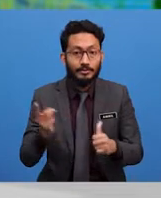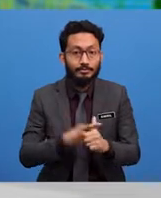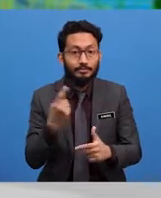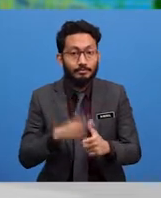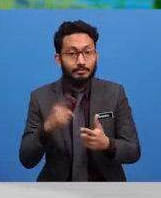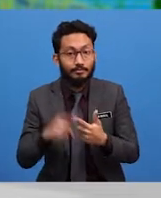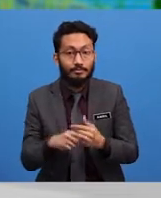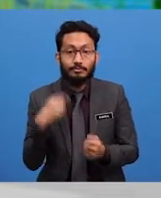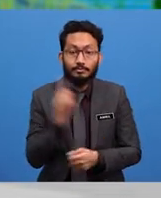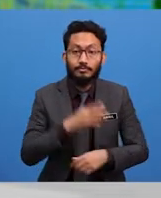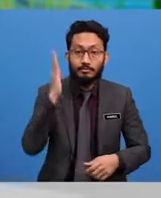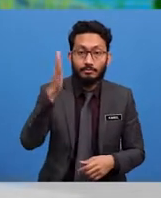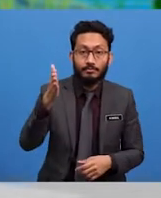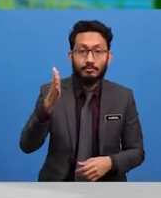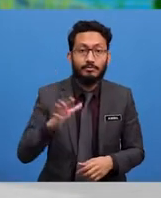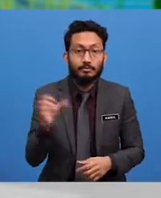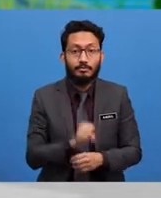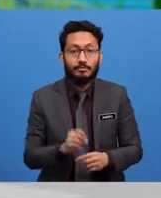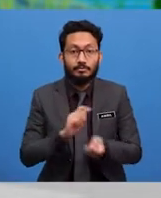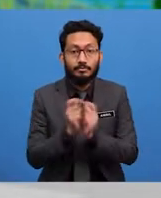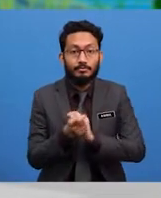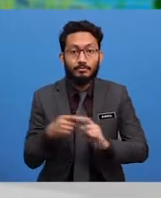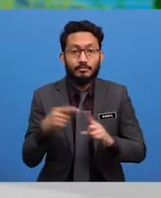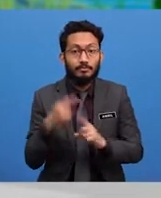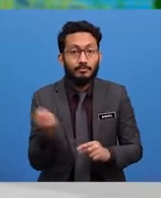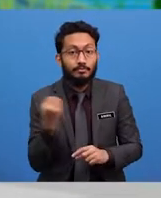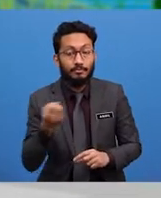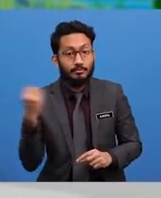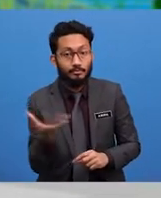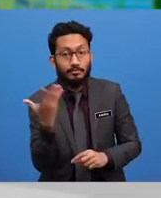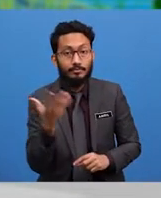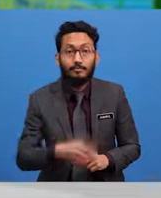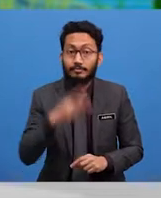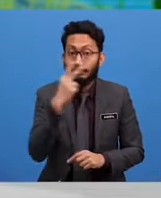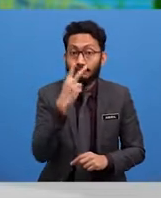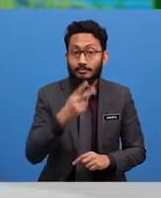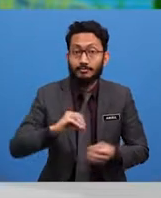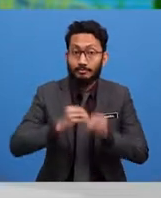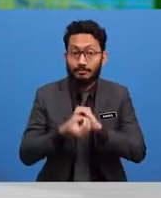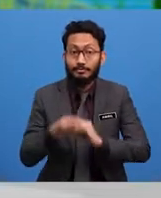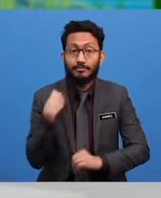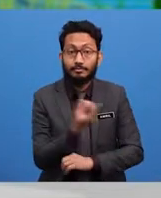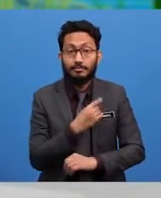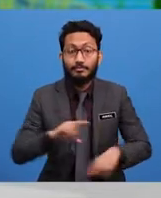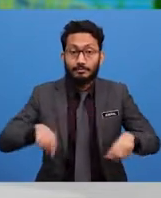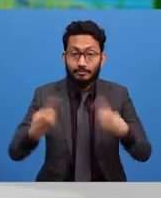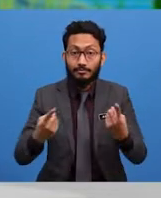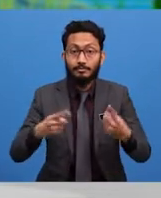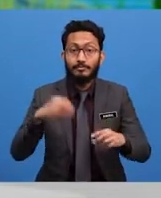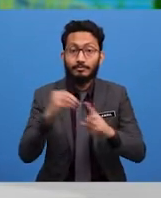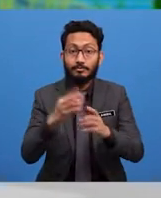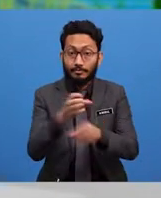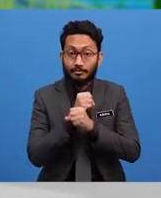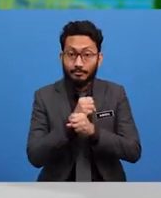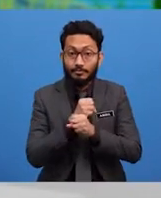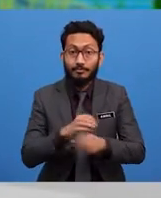Then, we will take turns to throw the dice and see what numbers we are going to land on.